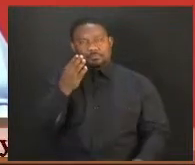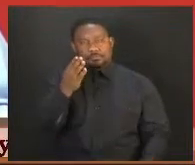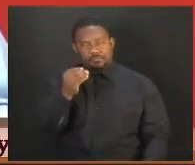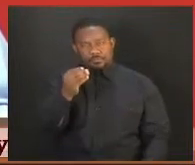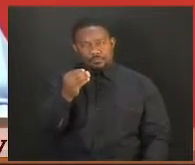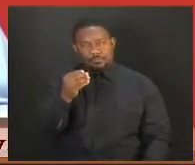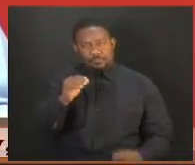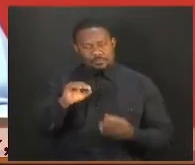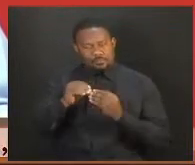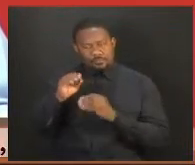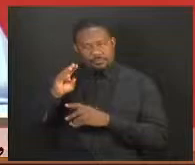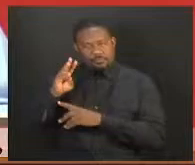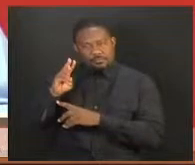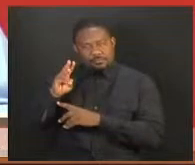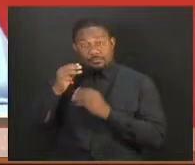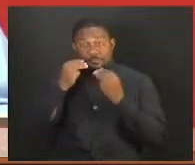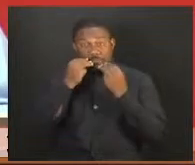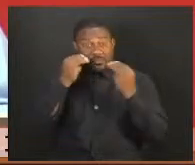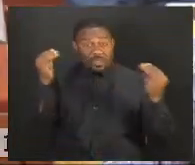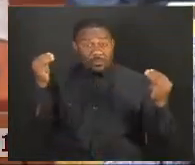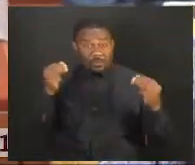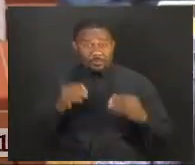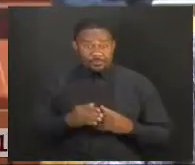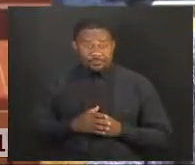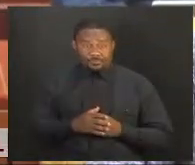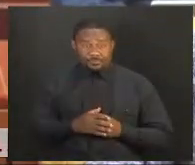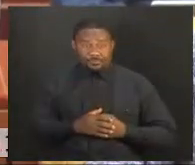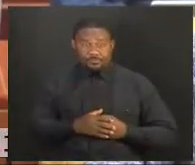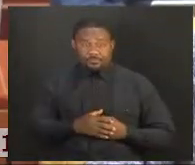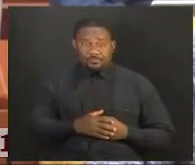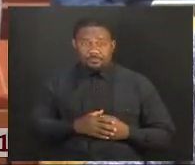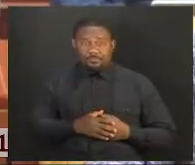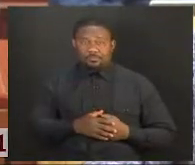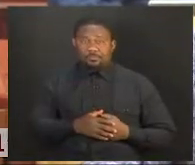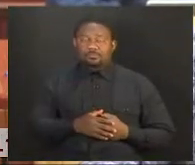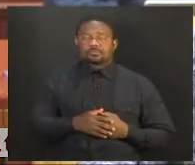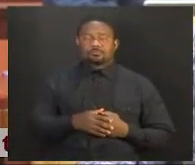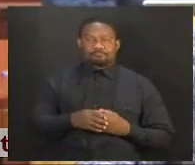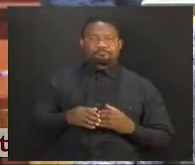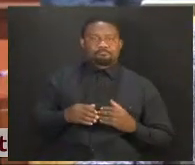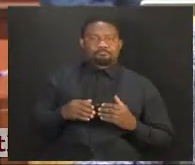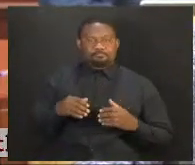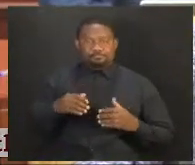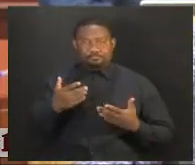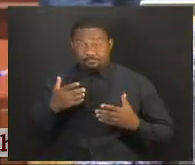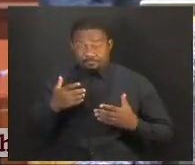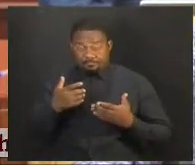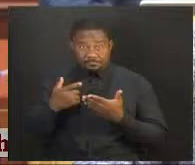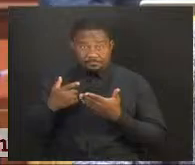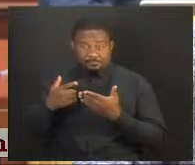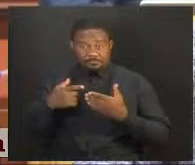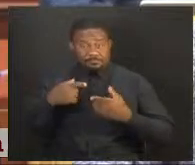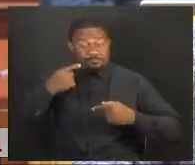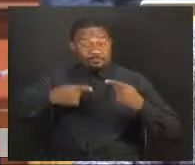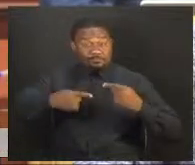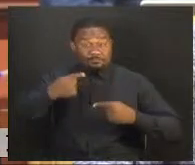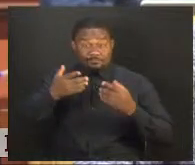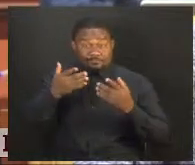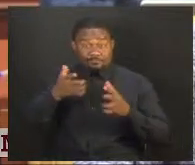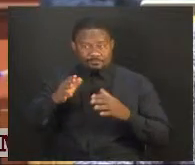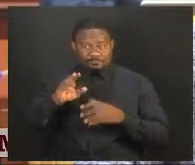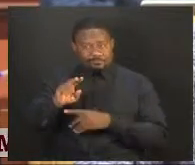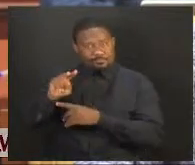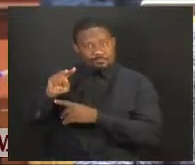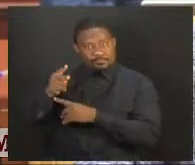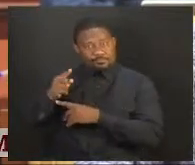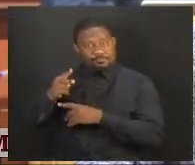motion, under conclusion of debate, the second sentence. The